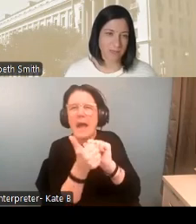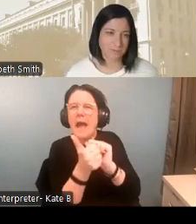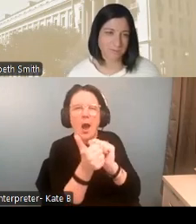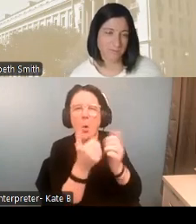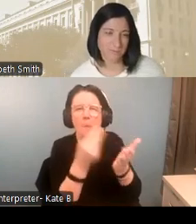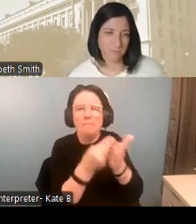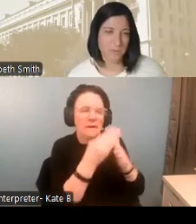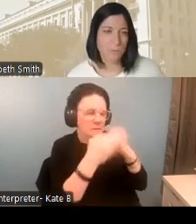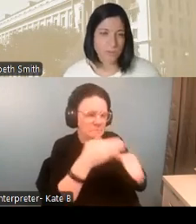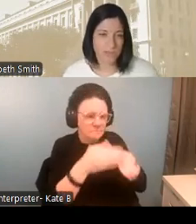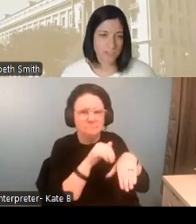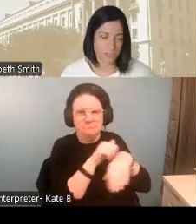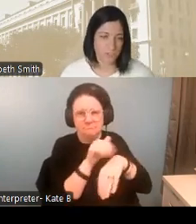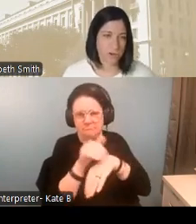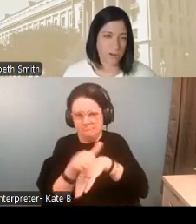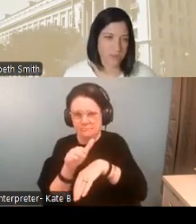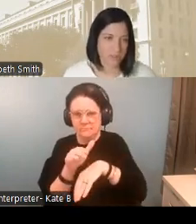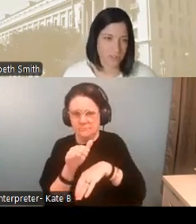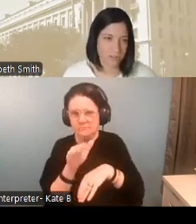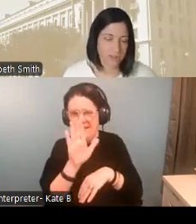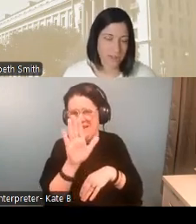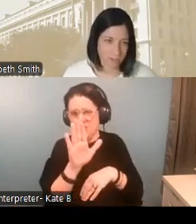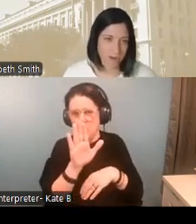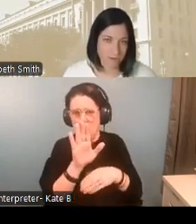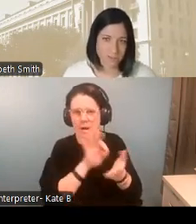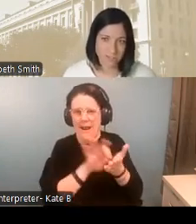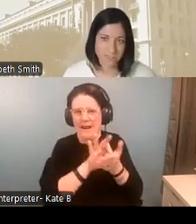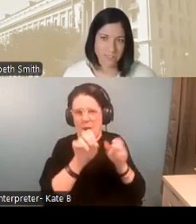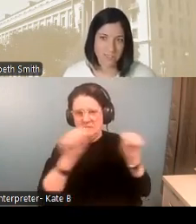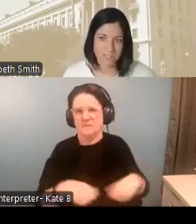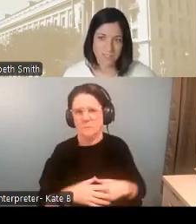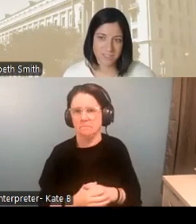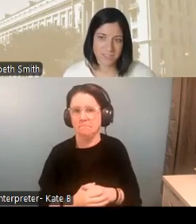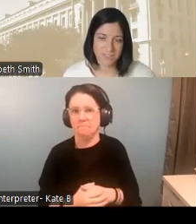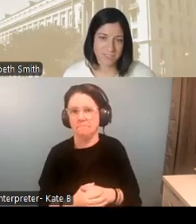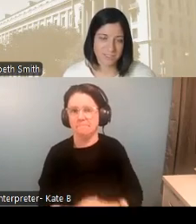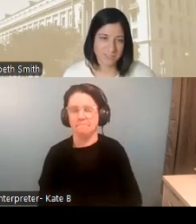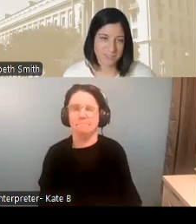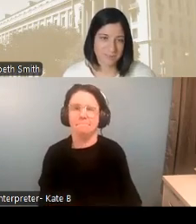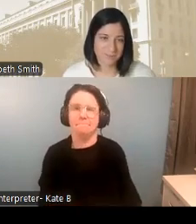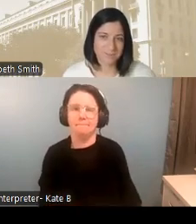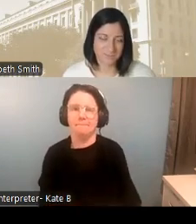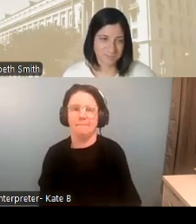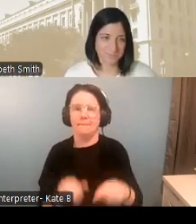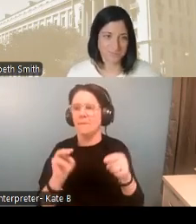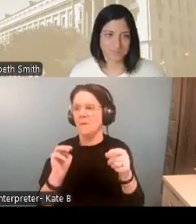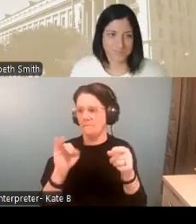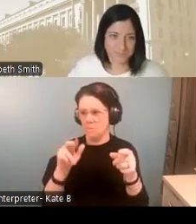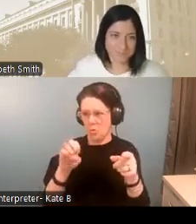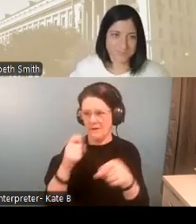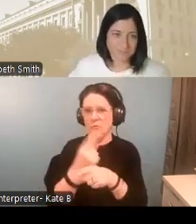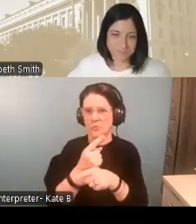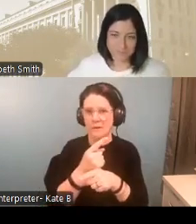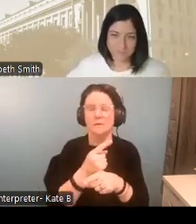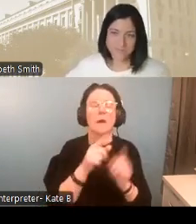then, put them into your accounting records. Right. But again, like those written policies